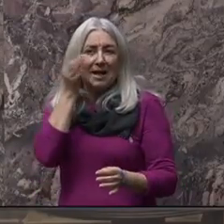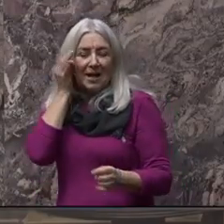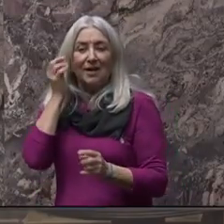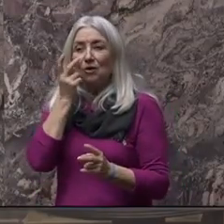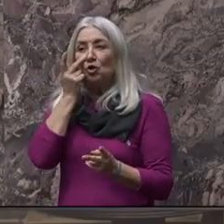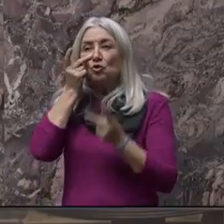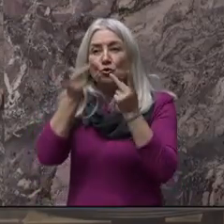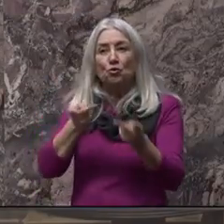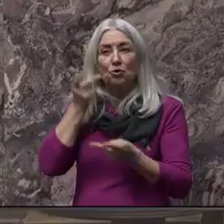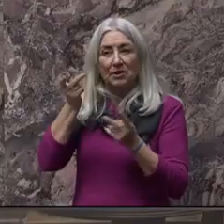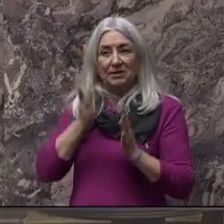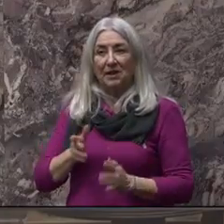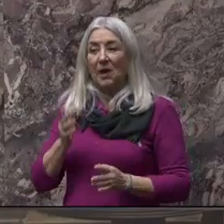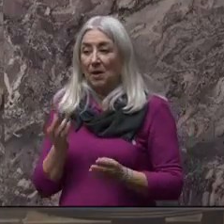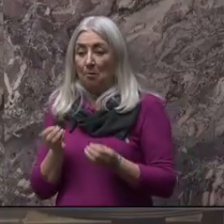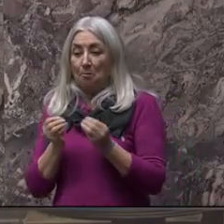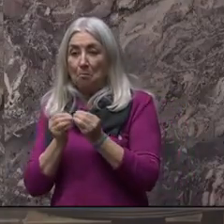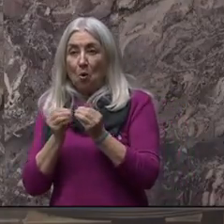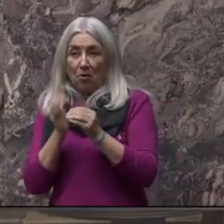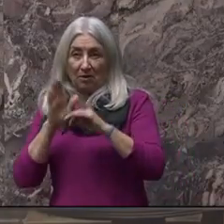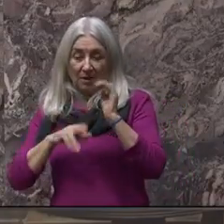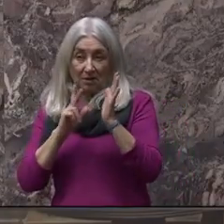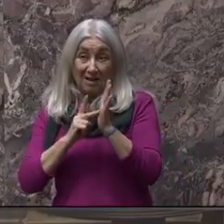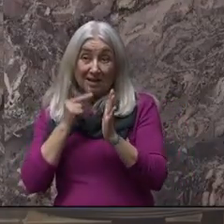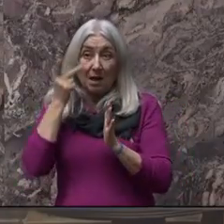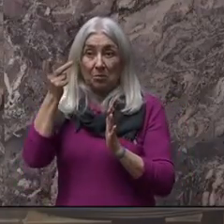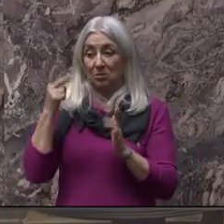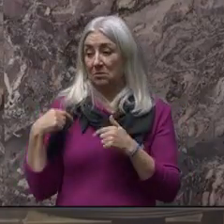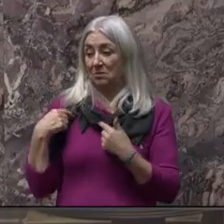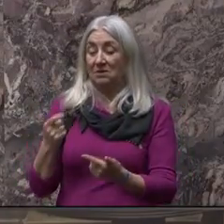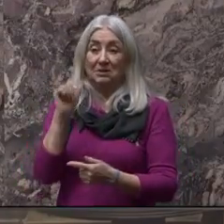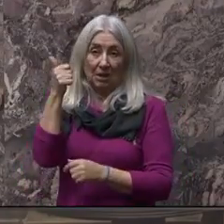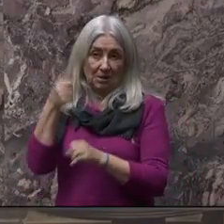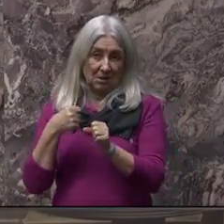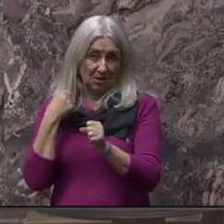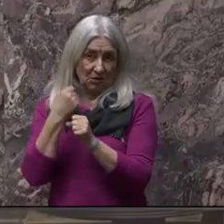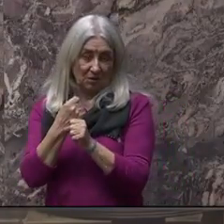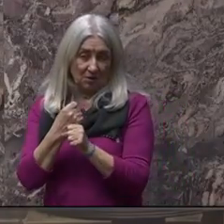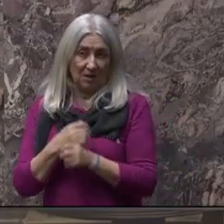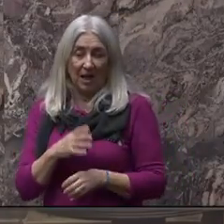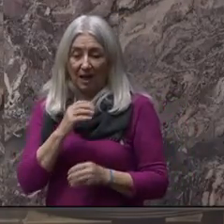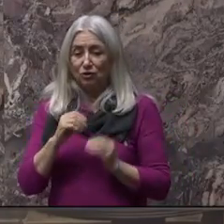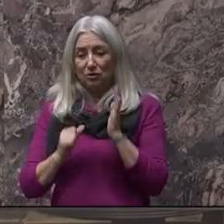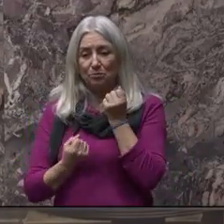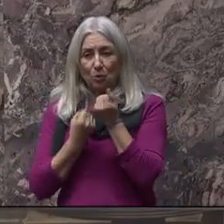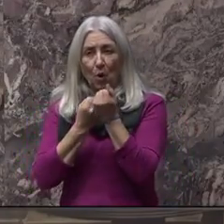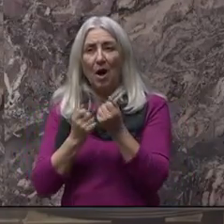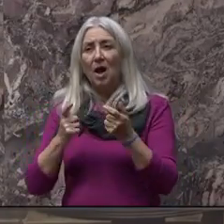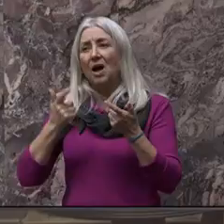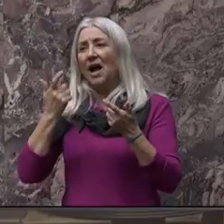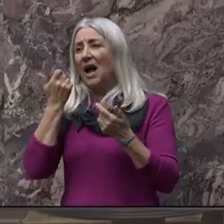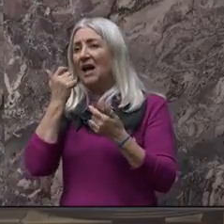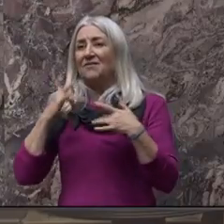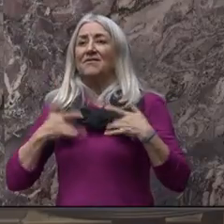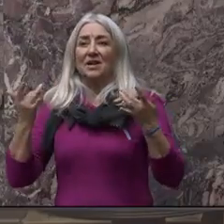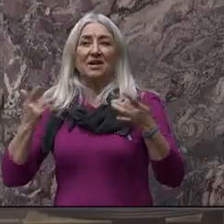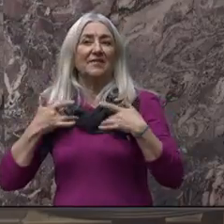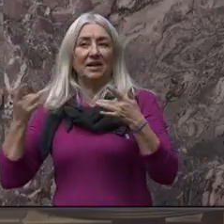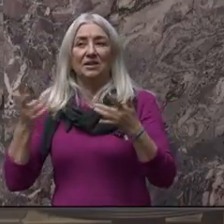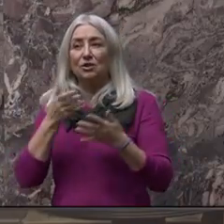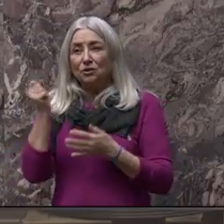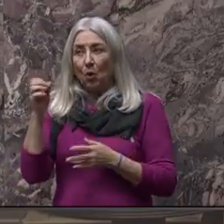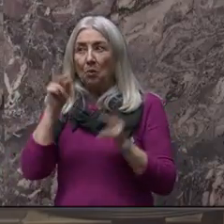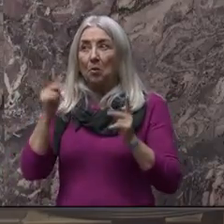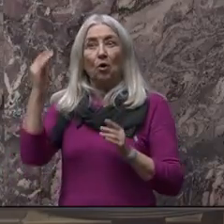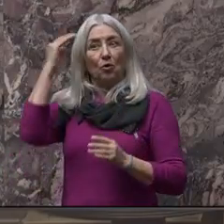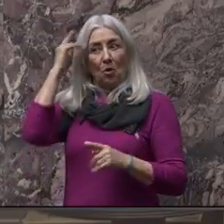of Aboriginal tourism businesses in 10 years, and supported high-profile events with a new tourism events